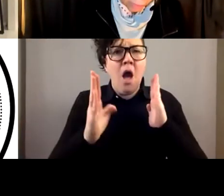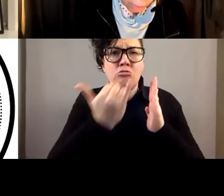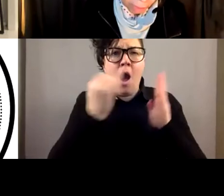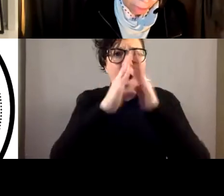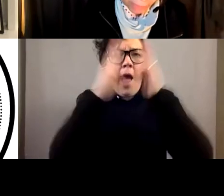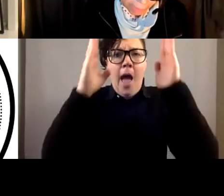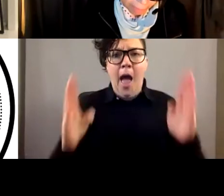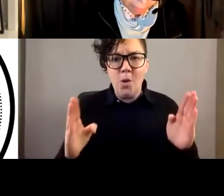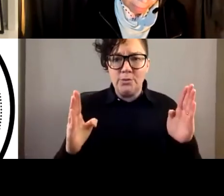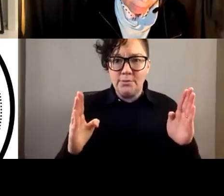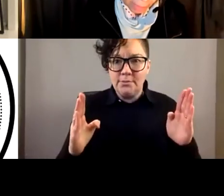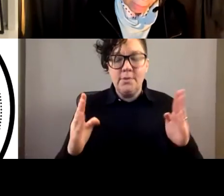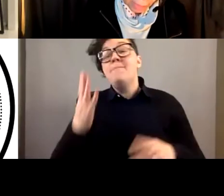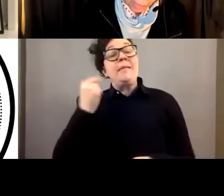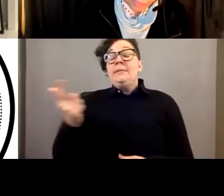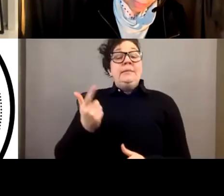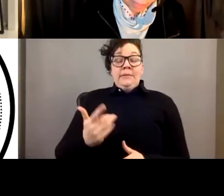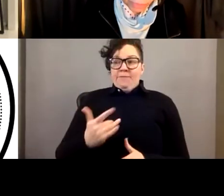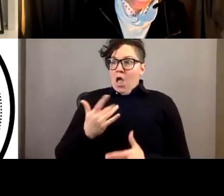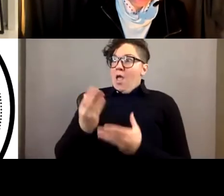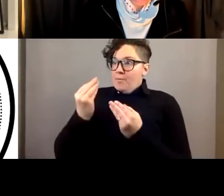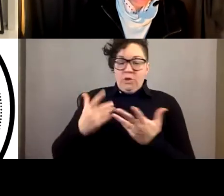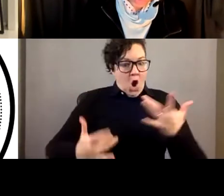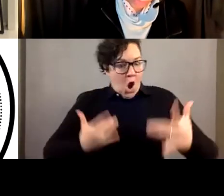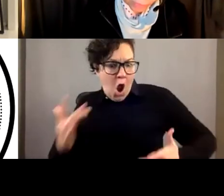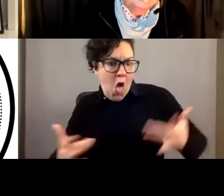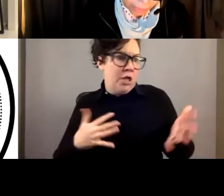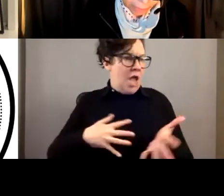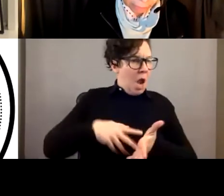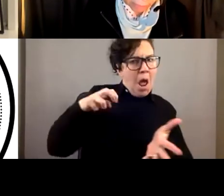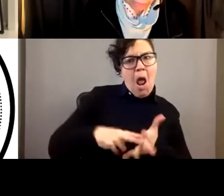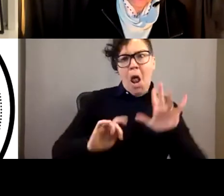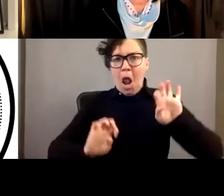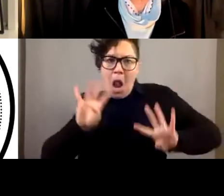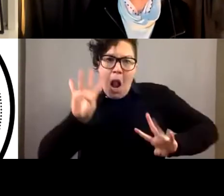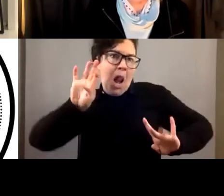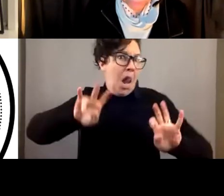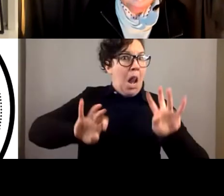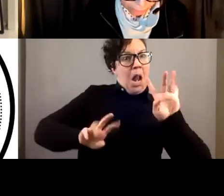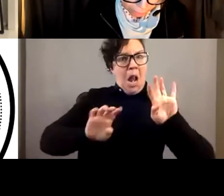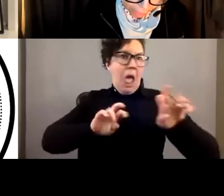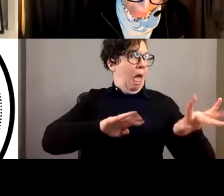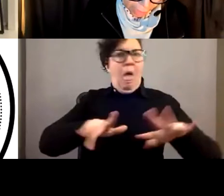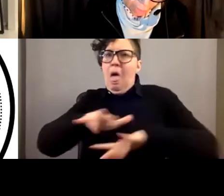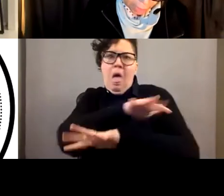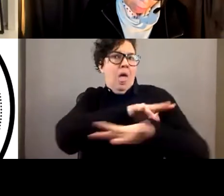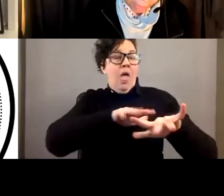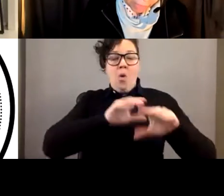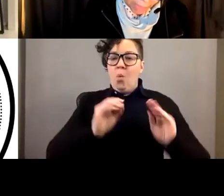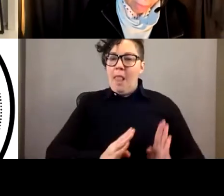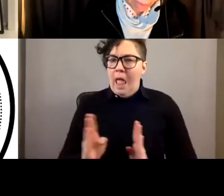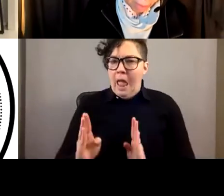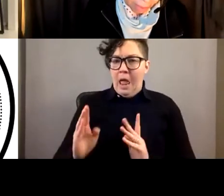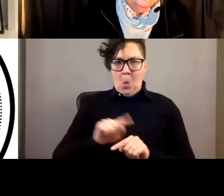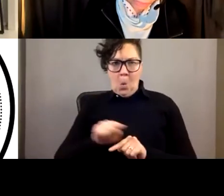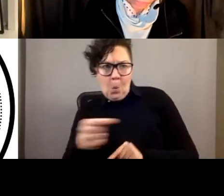excited and they're all hopped up. And at the same time, they're not quite sure where they're going. or what they're going to do. But